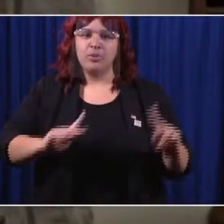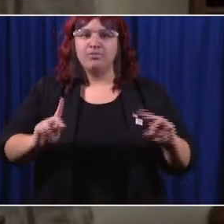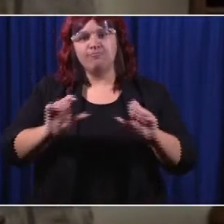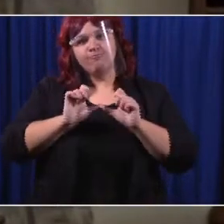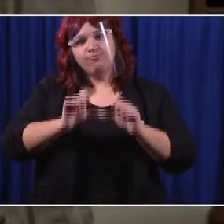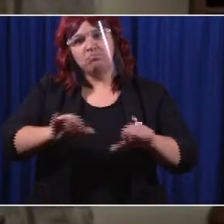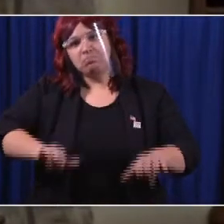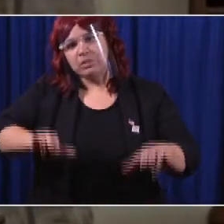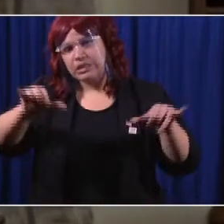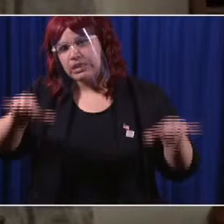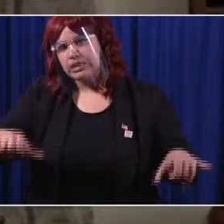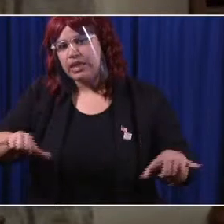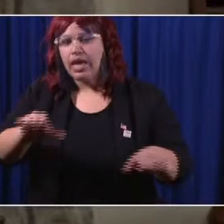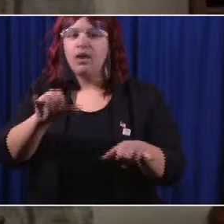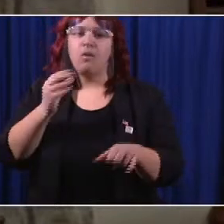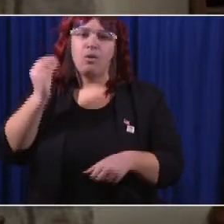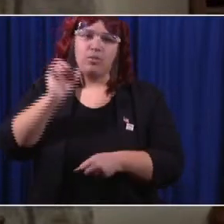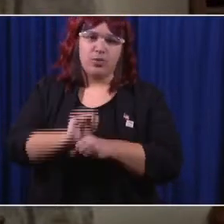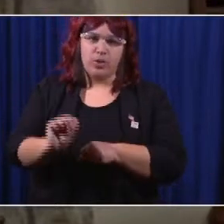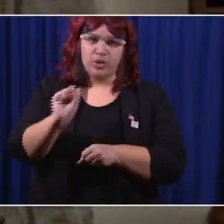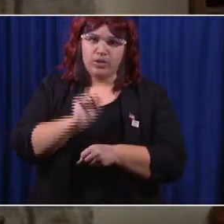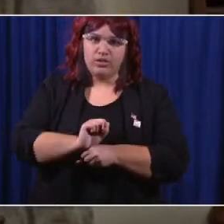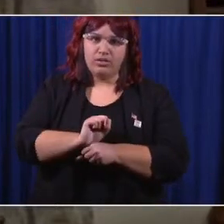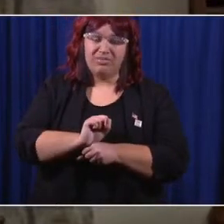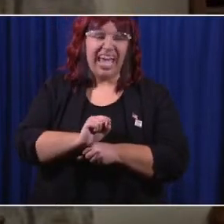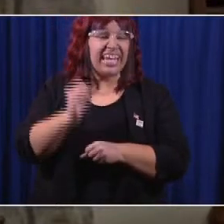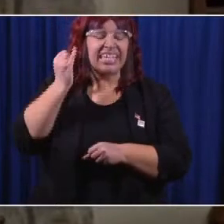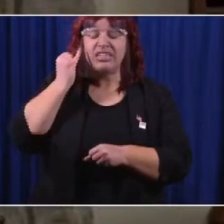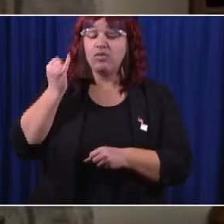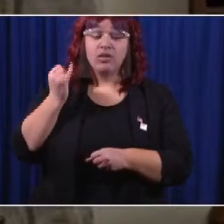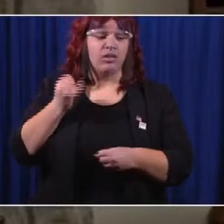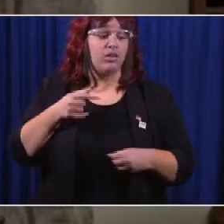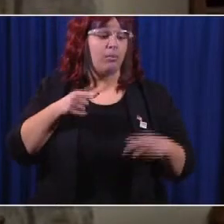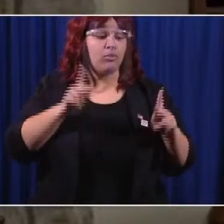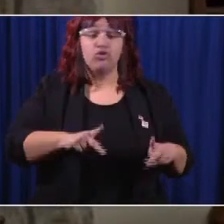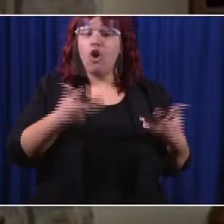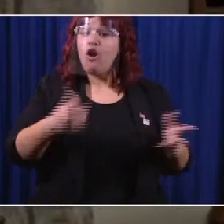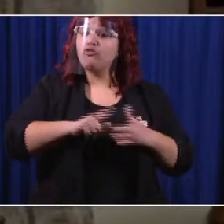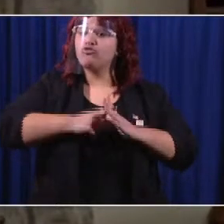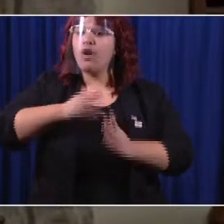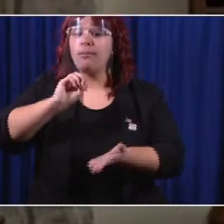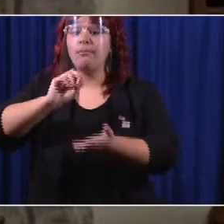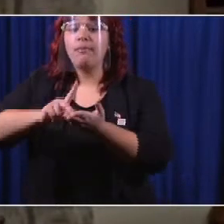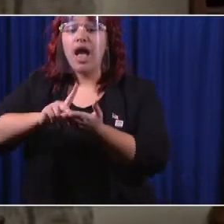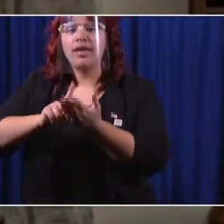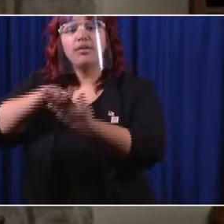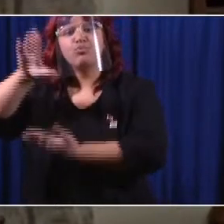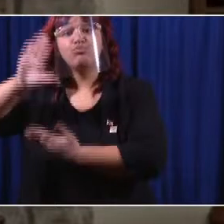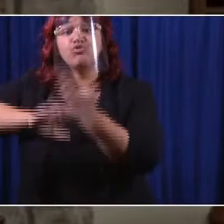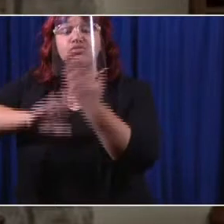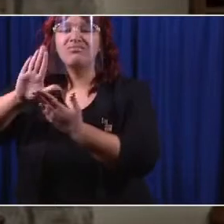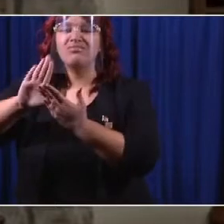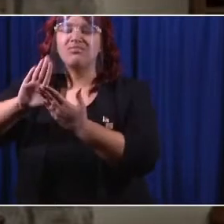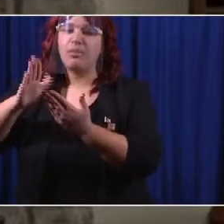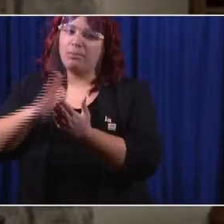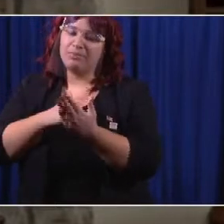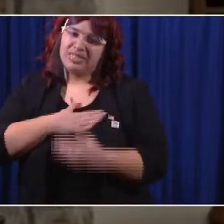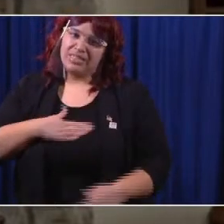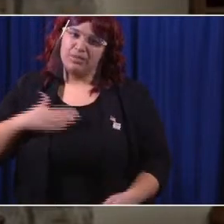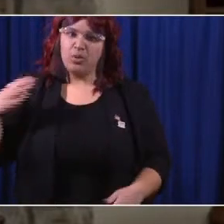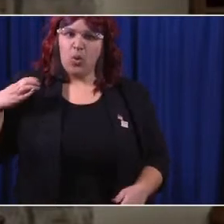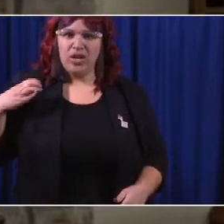remote again. We have to do everything we can during this very serious time when our hospitals are really being